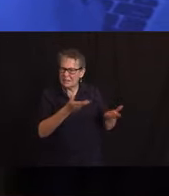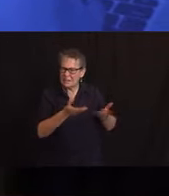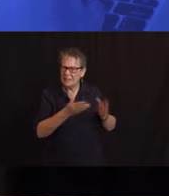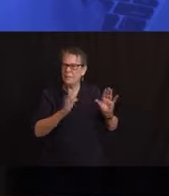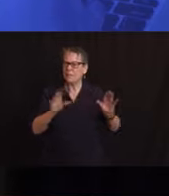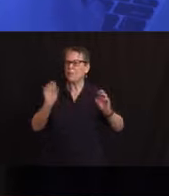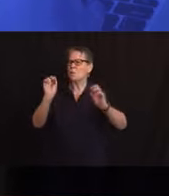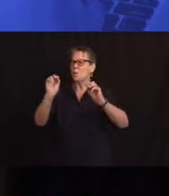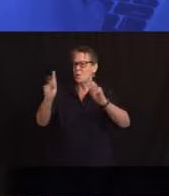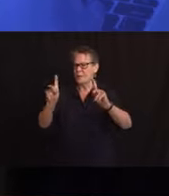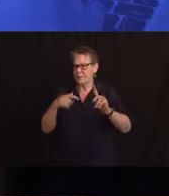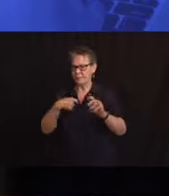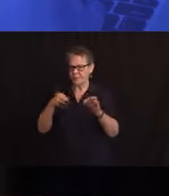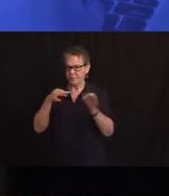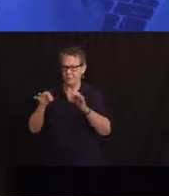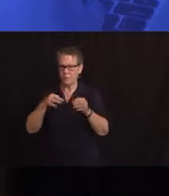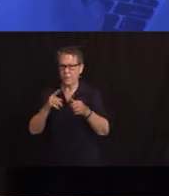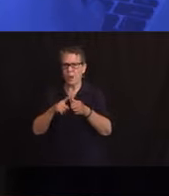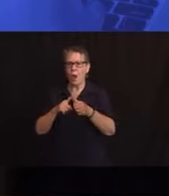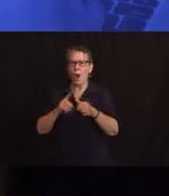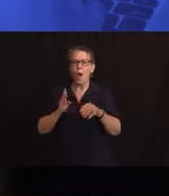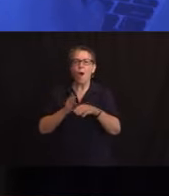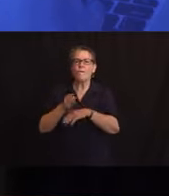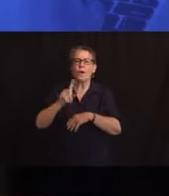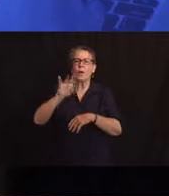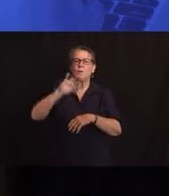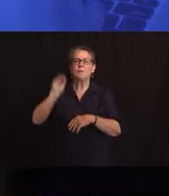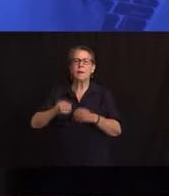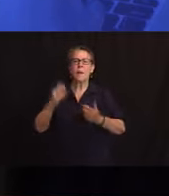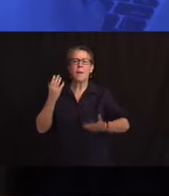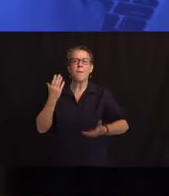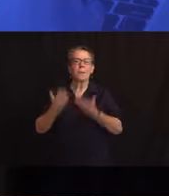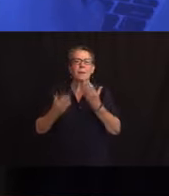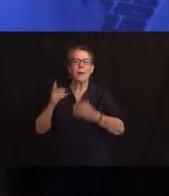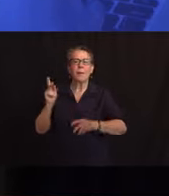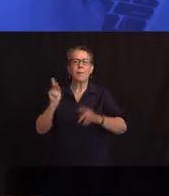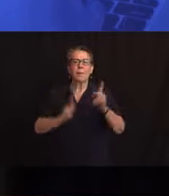the over 100%, it may be seasonal residents. Many